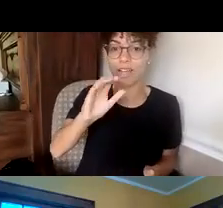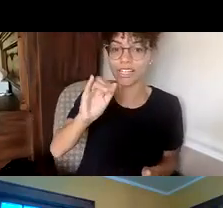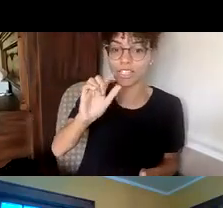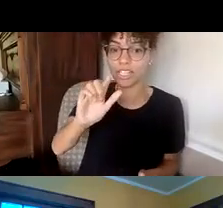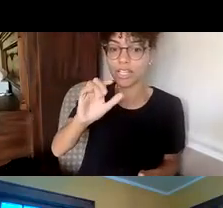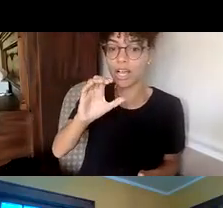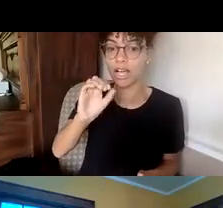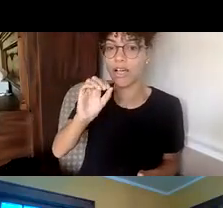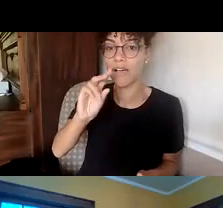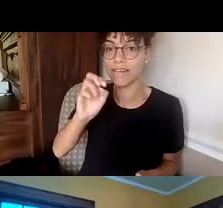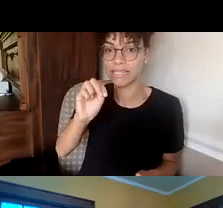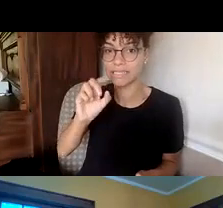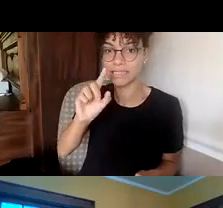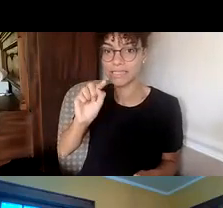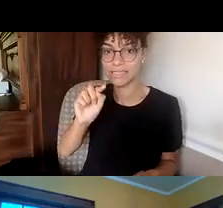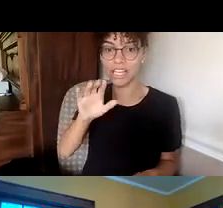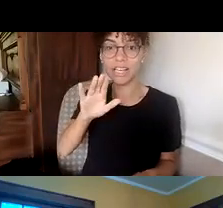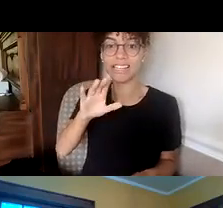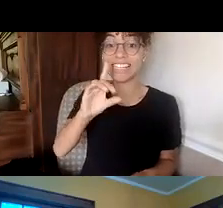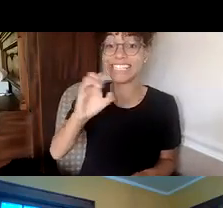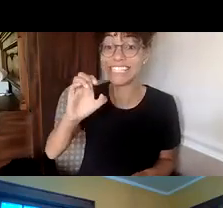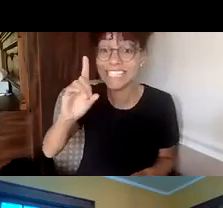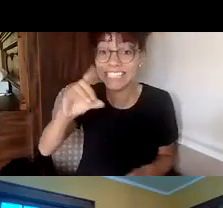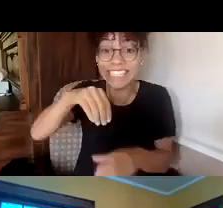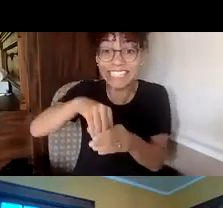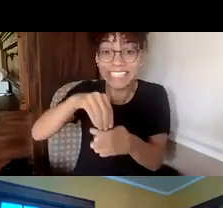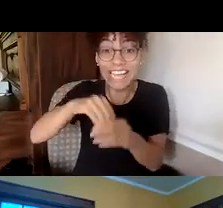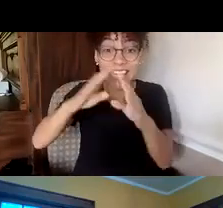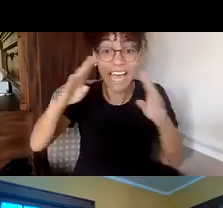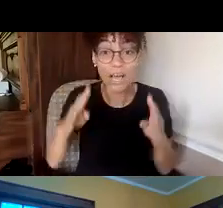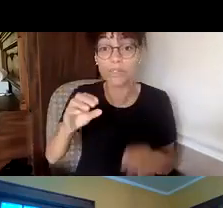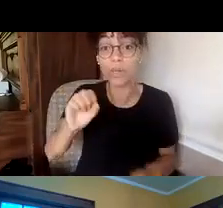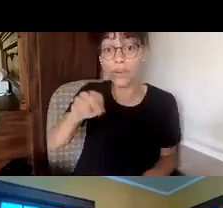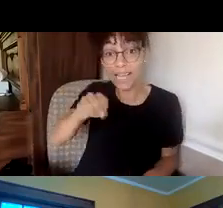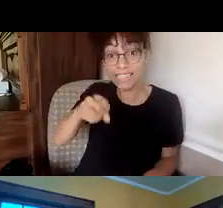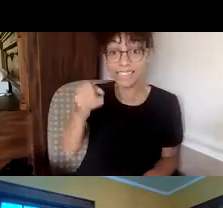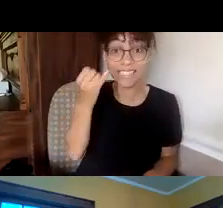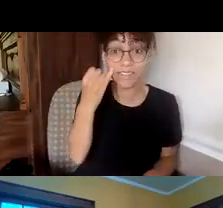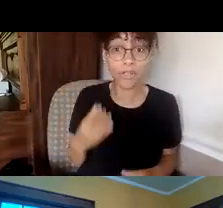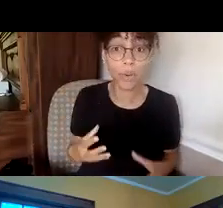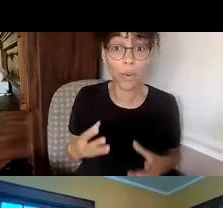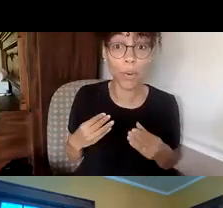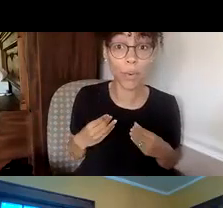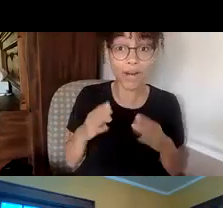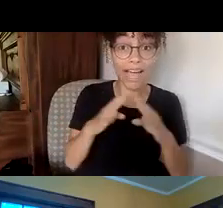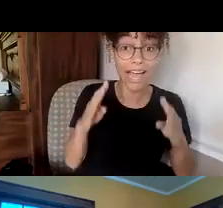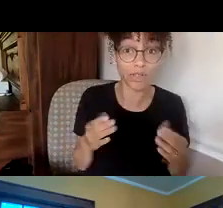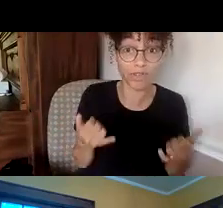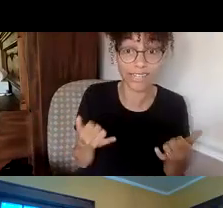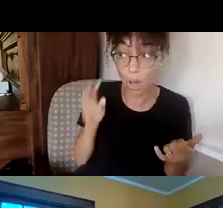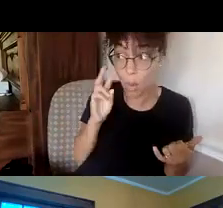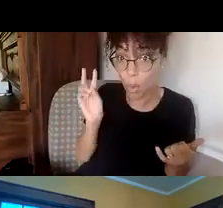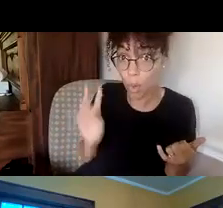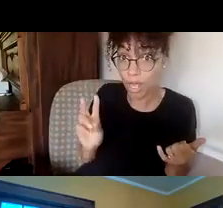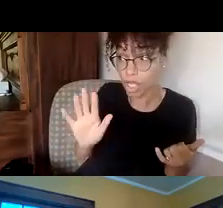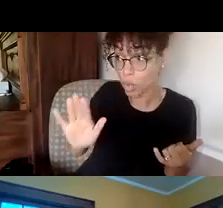were in your sort of deeds of houses. So even if you have you have a house right now, you might look at that